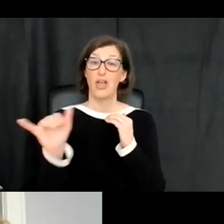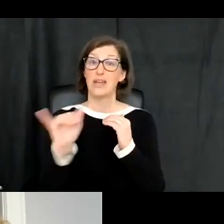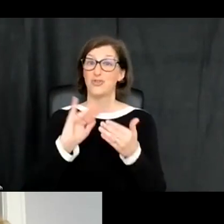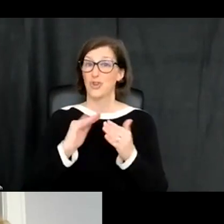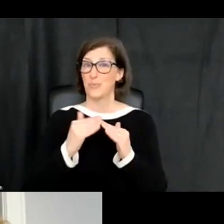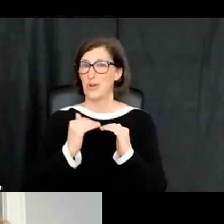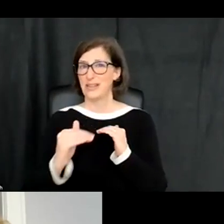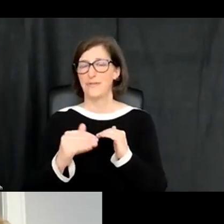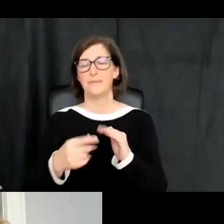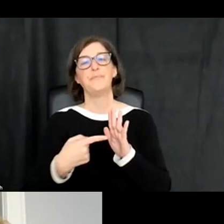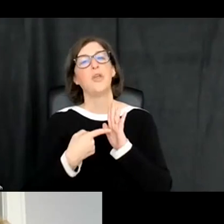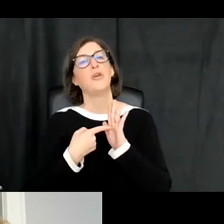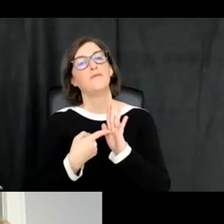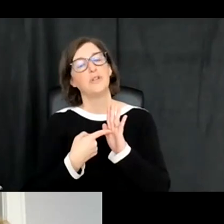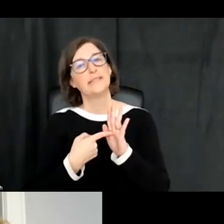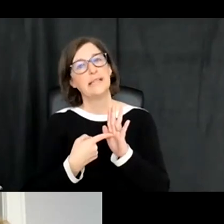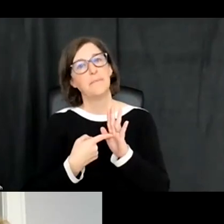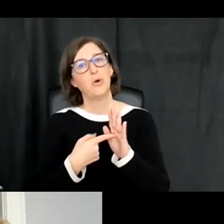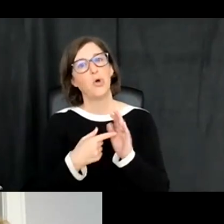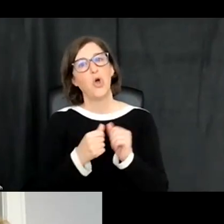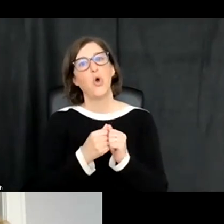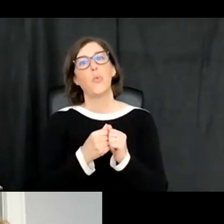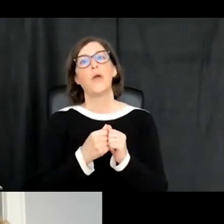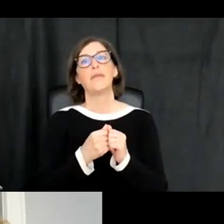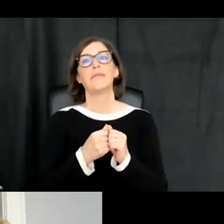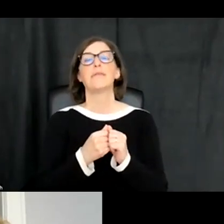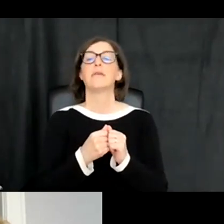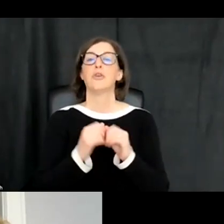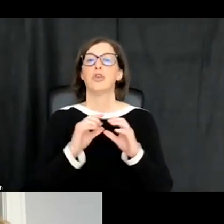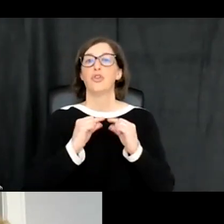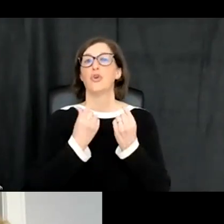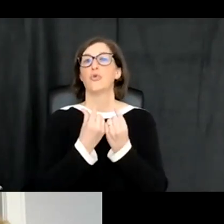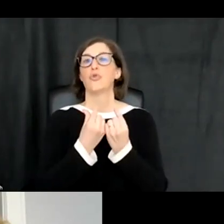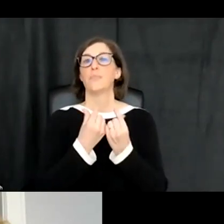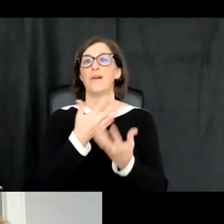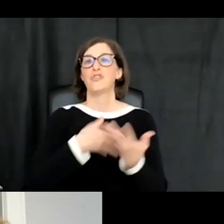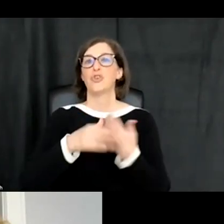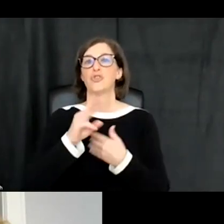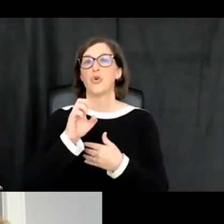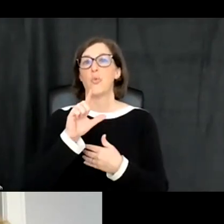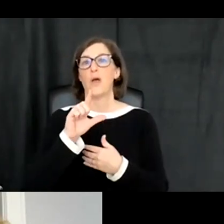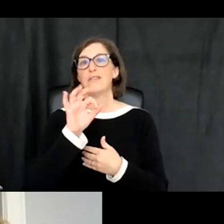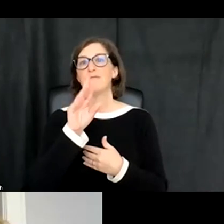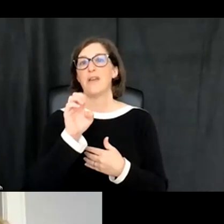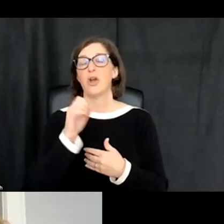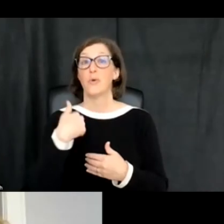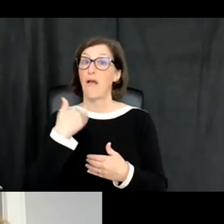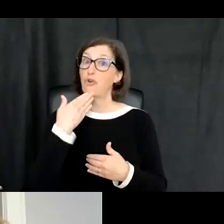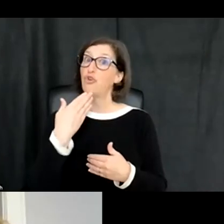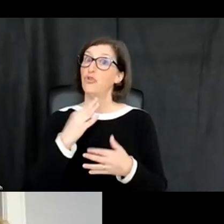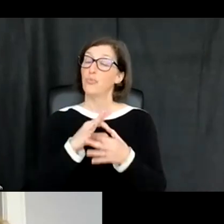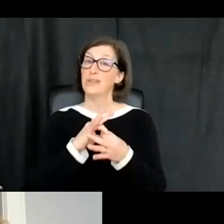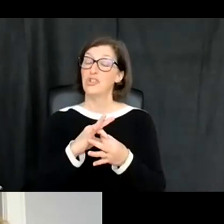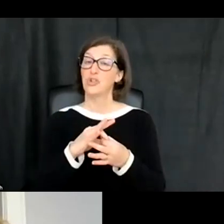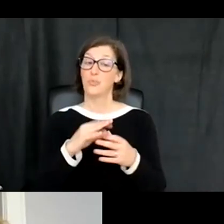Like, for example, with our Ministry of Social Welfare, we have a good relationship where we train the national